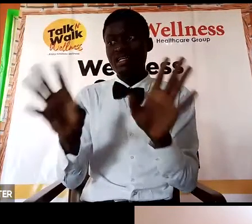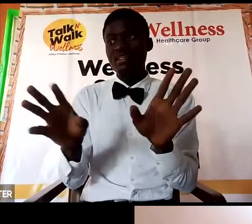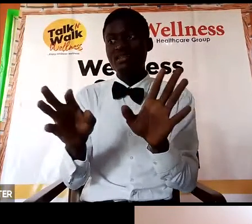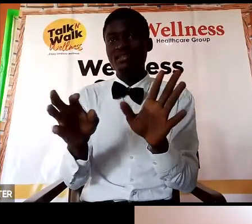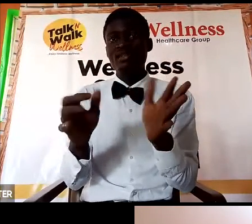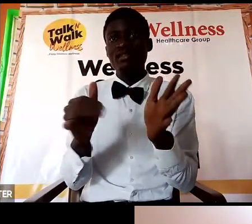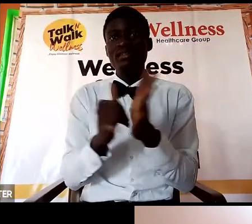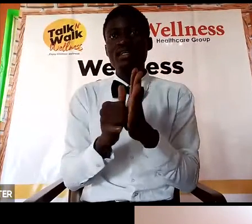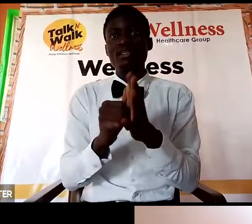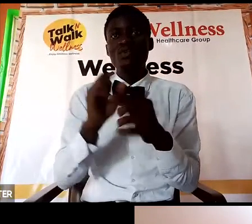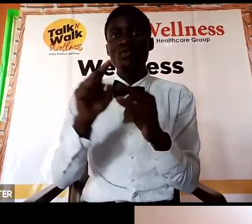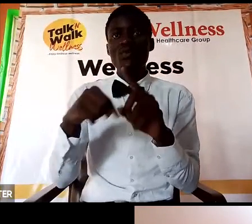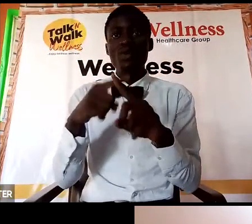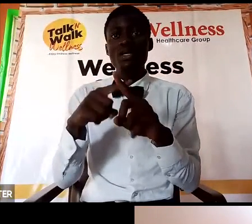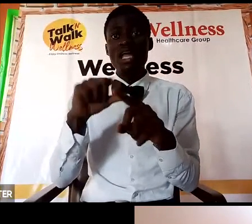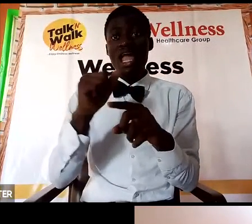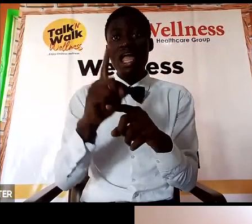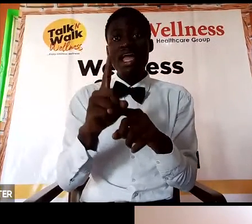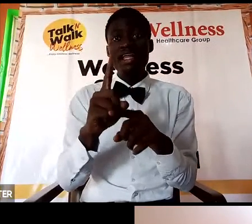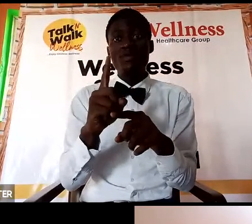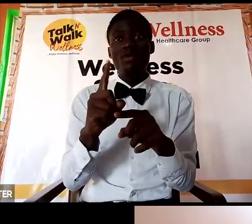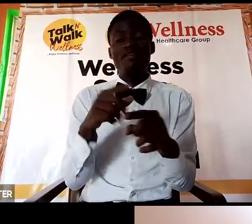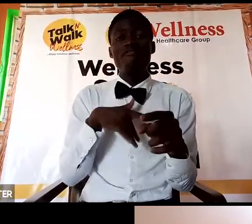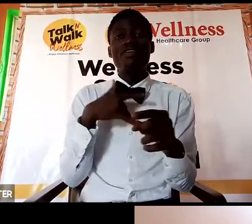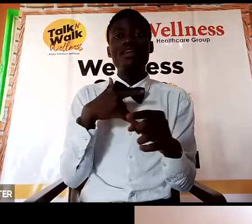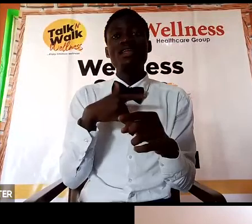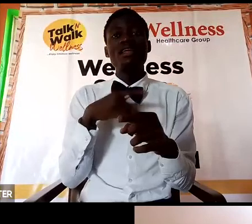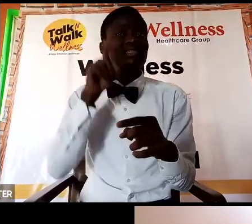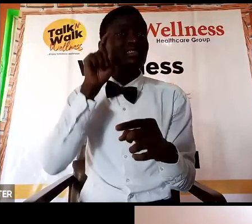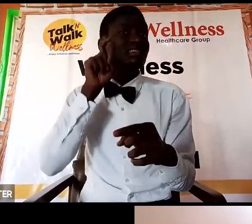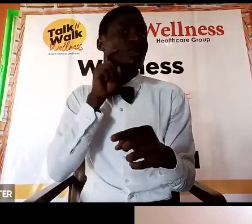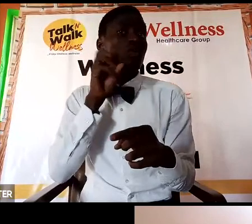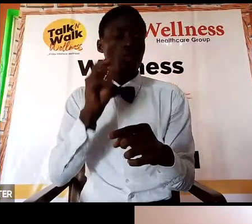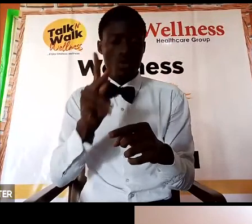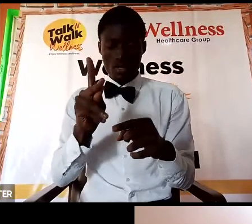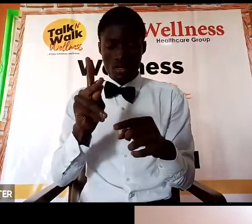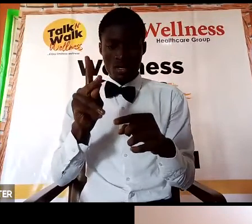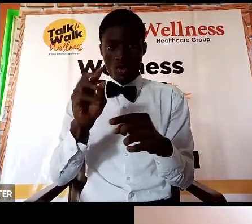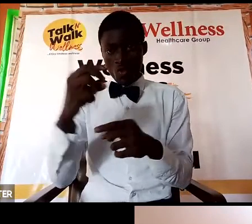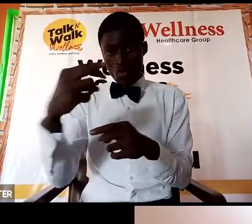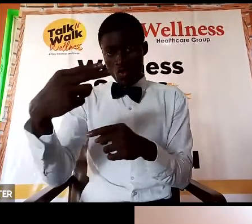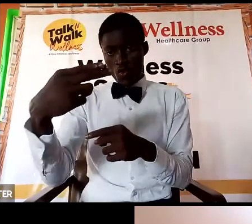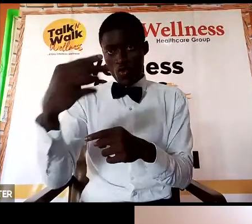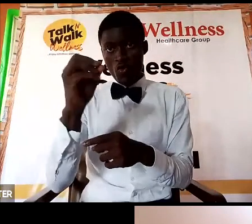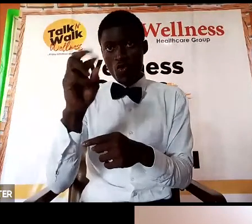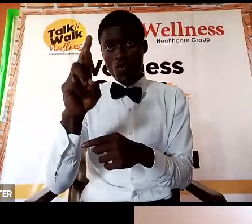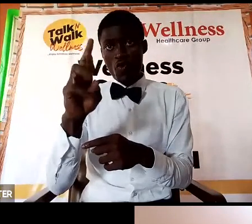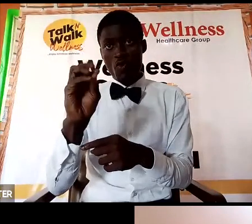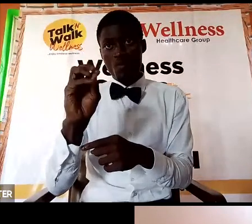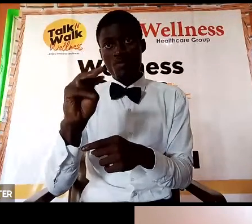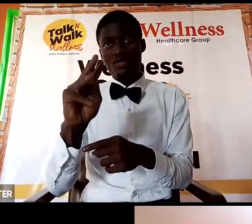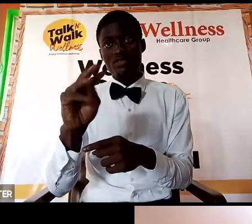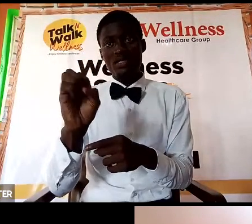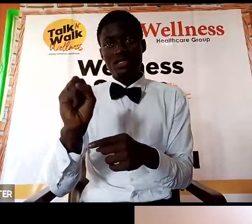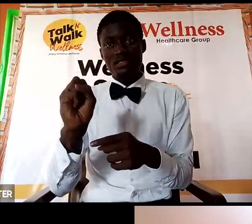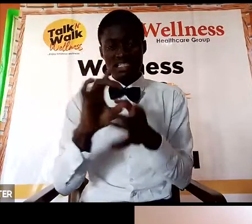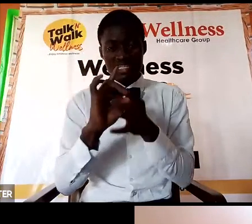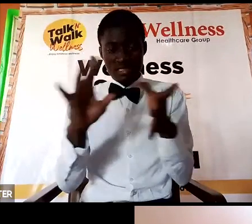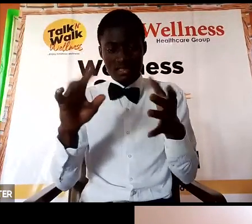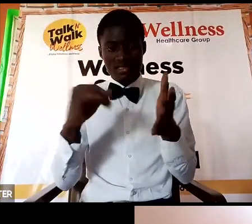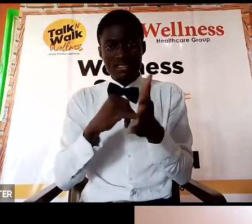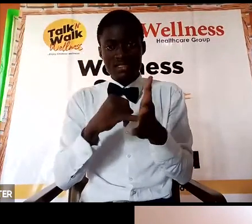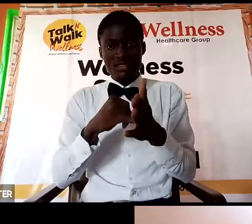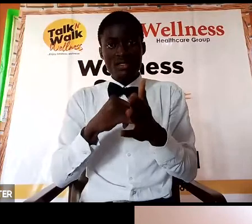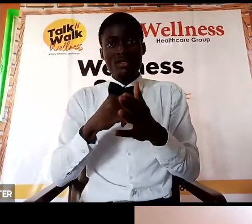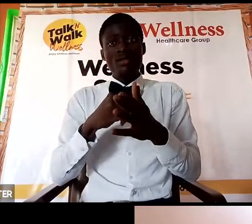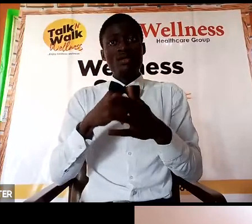is sexually fulfilled, that the hormones that are released actually promote happiness, promote youthfulness, makes you feel good.